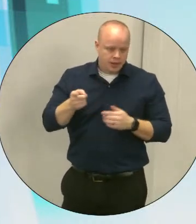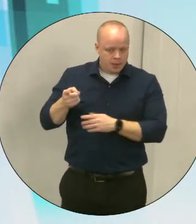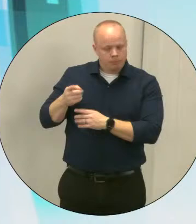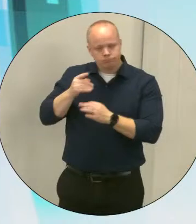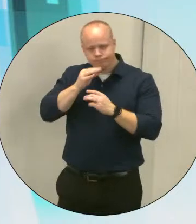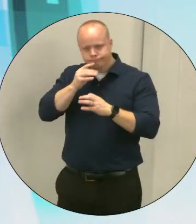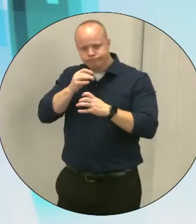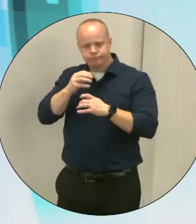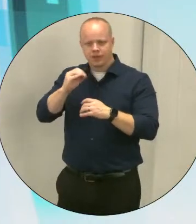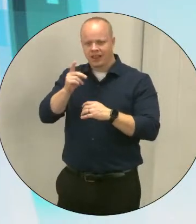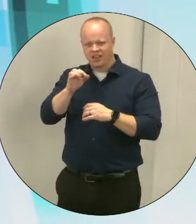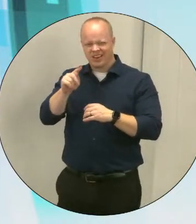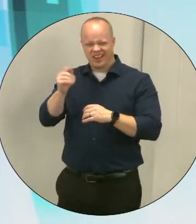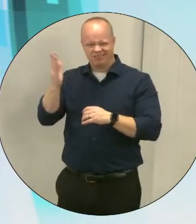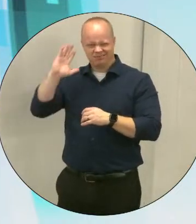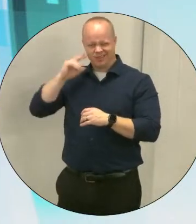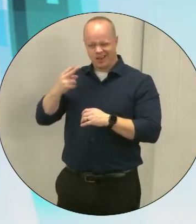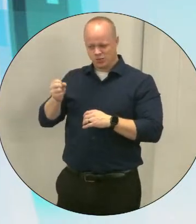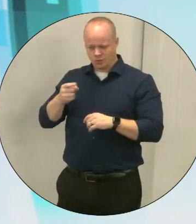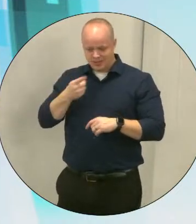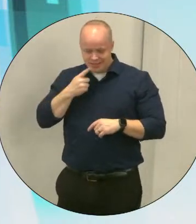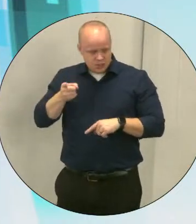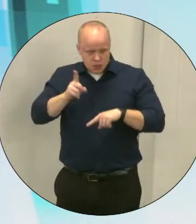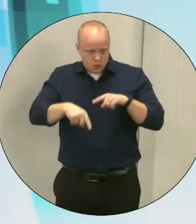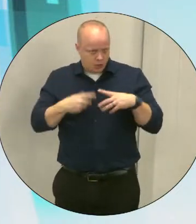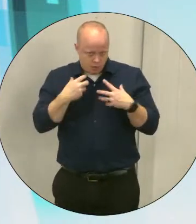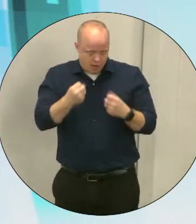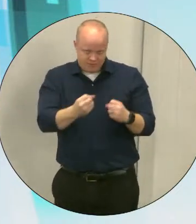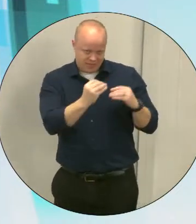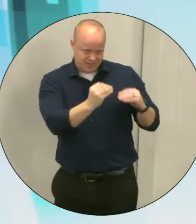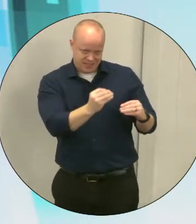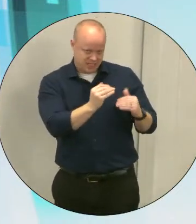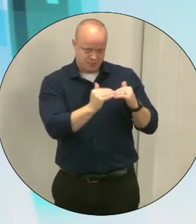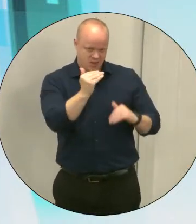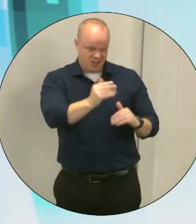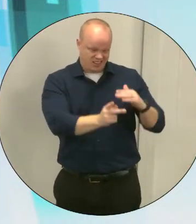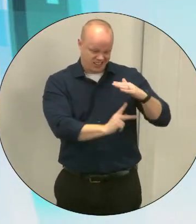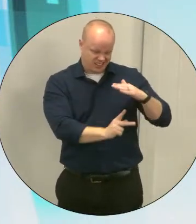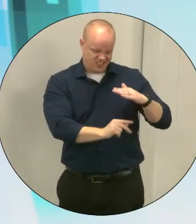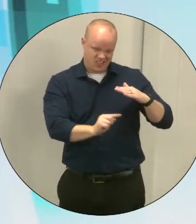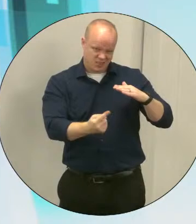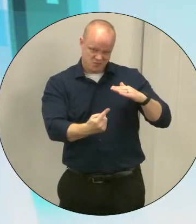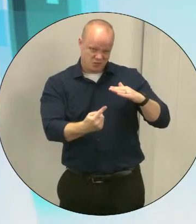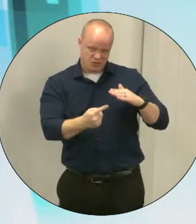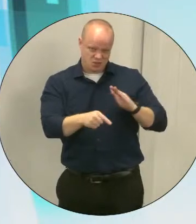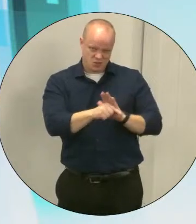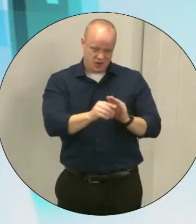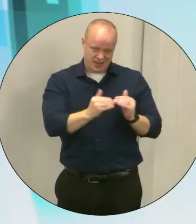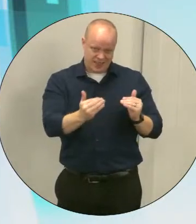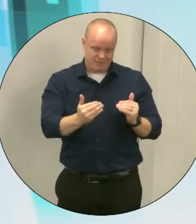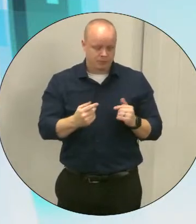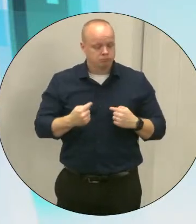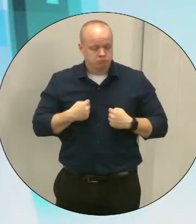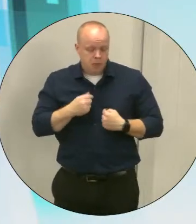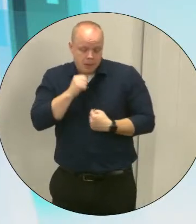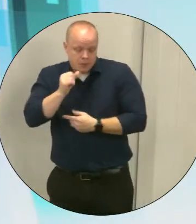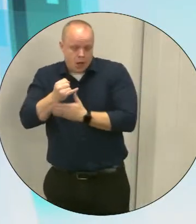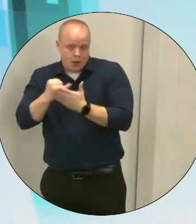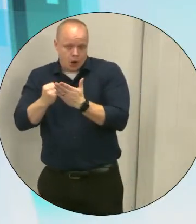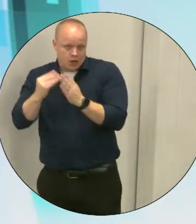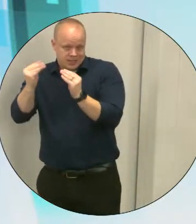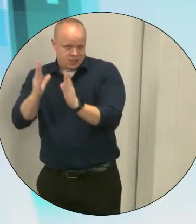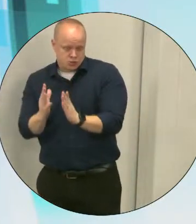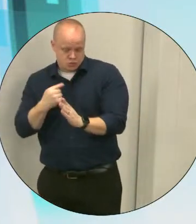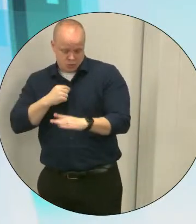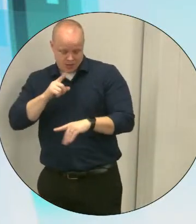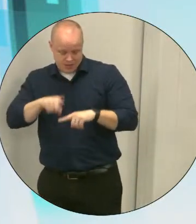clarinet in high school band, admitted that she could not confidently teach beyond the kindergarten or first grade level. I am not an art teacher, so I cannot speak